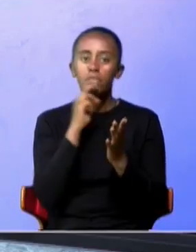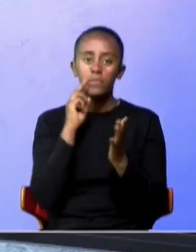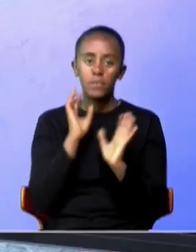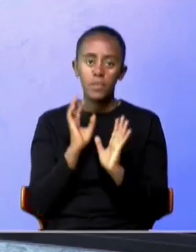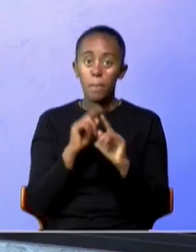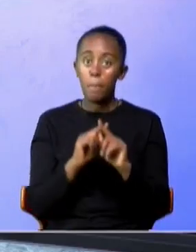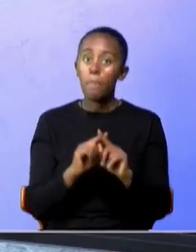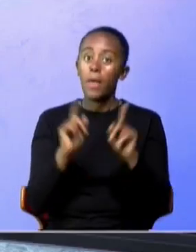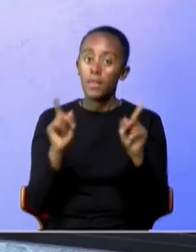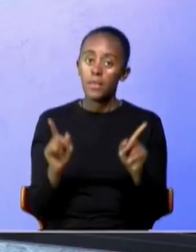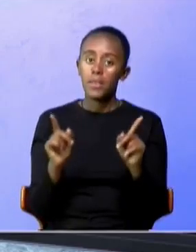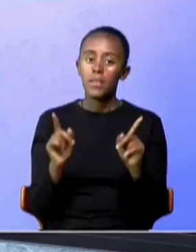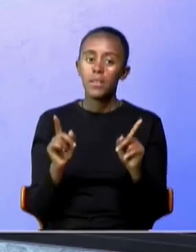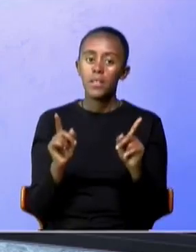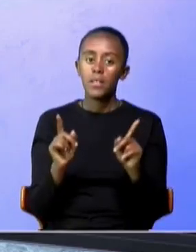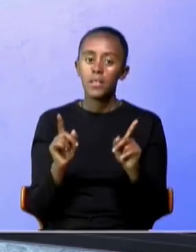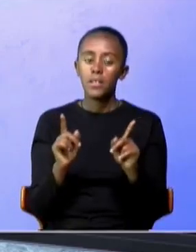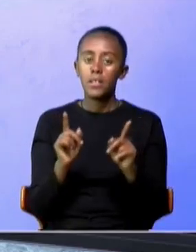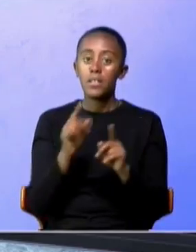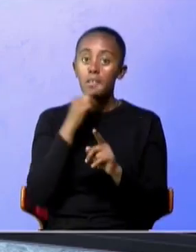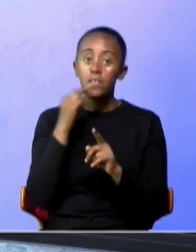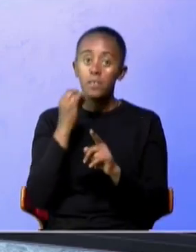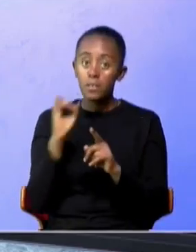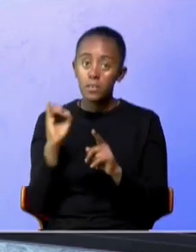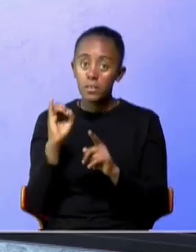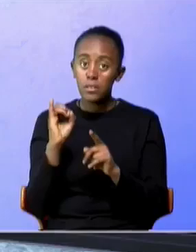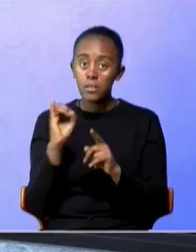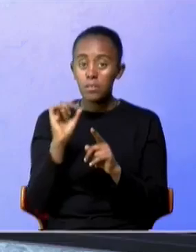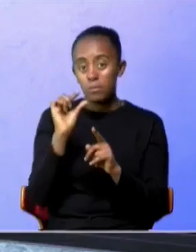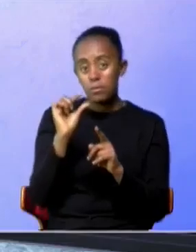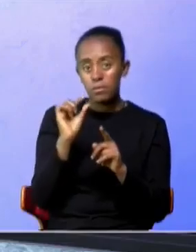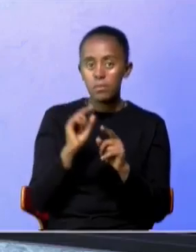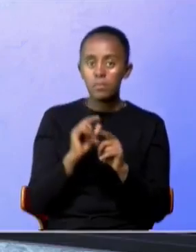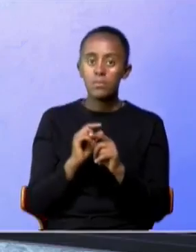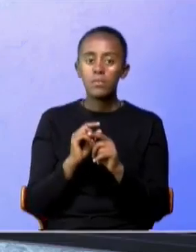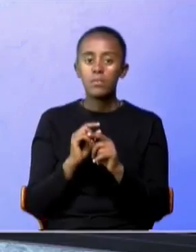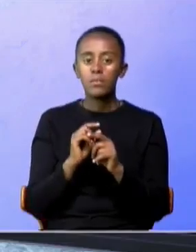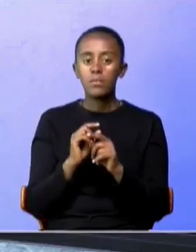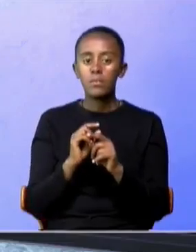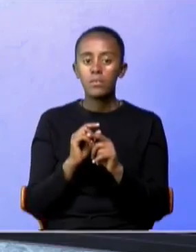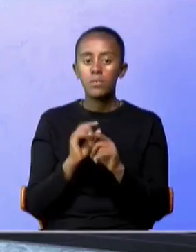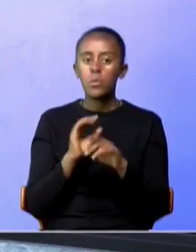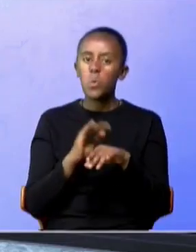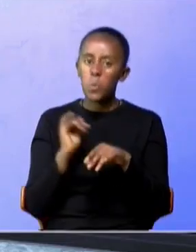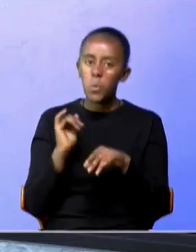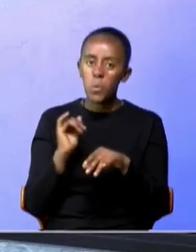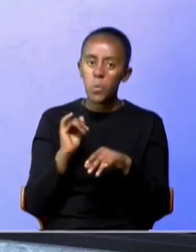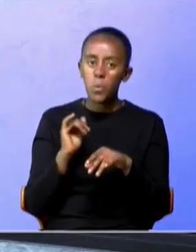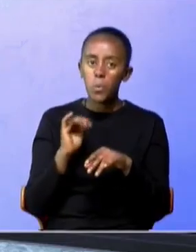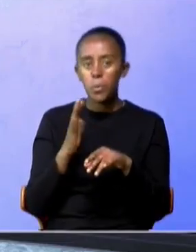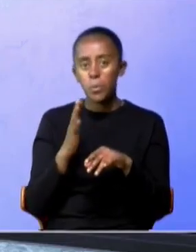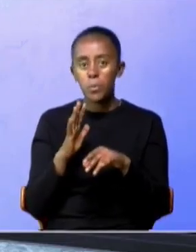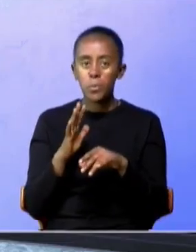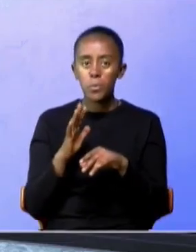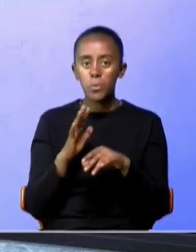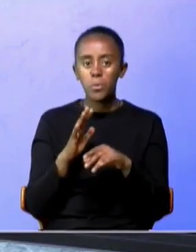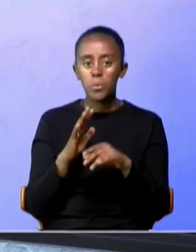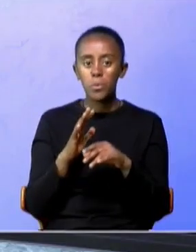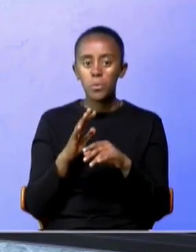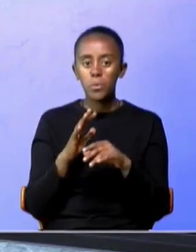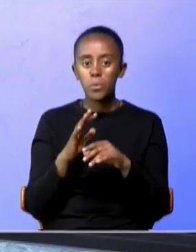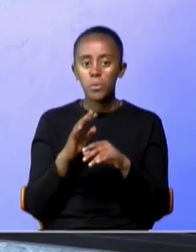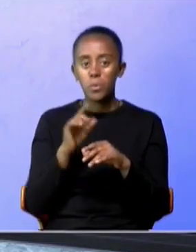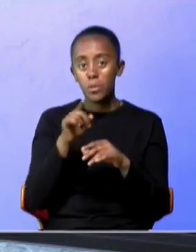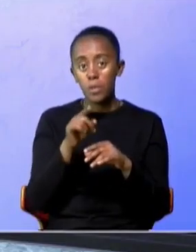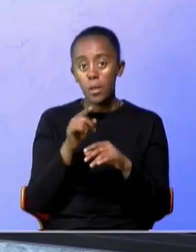But with gerunds, it could be a little bit, it can make